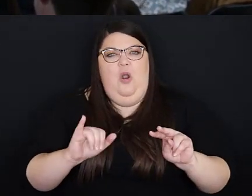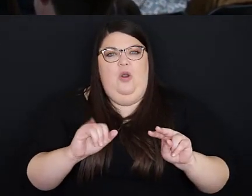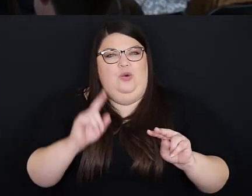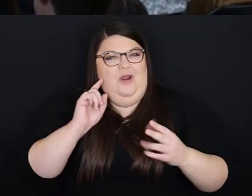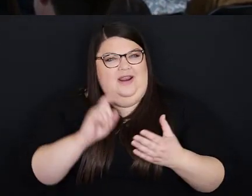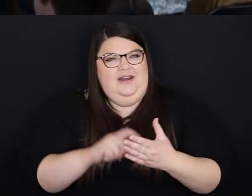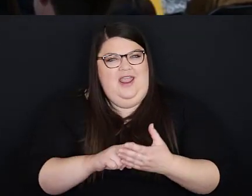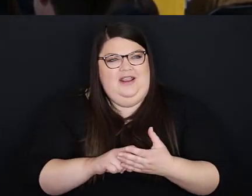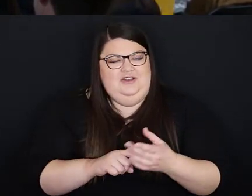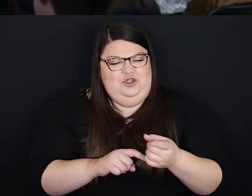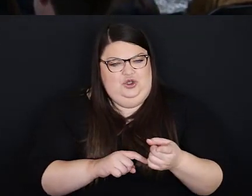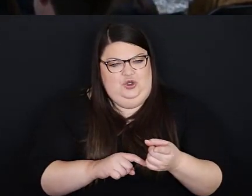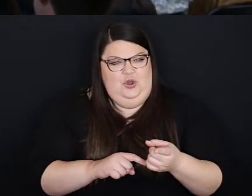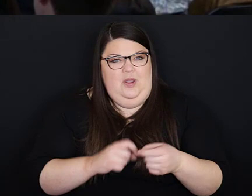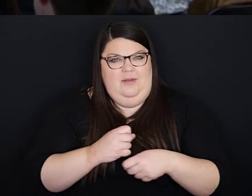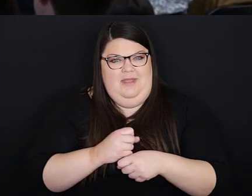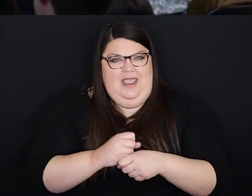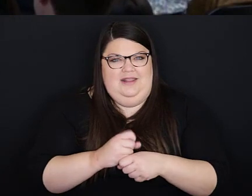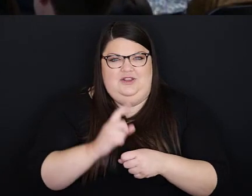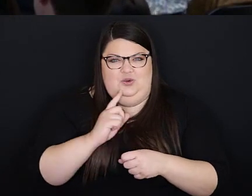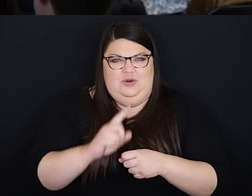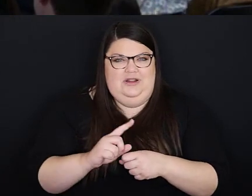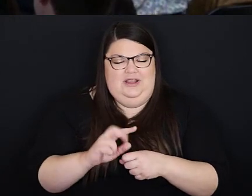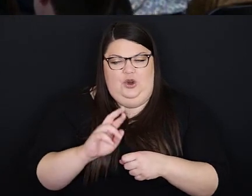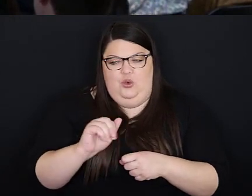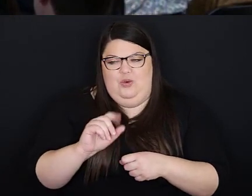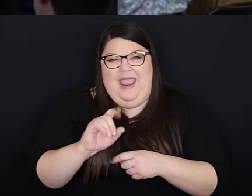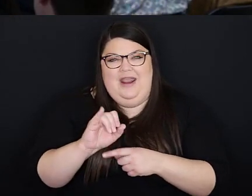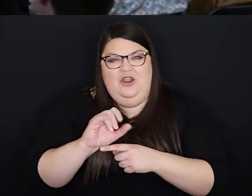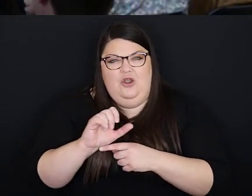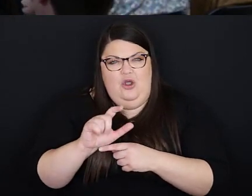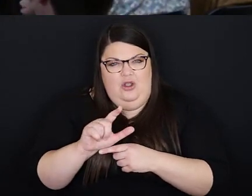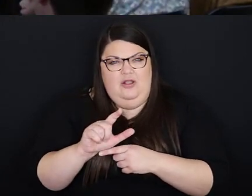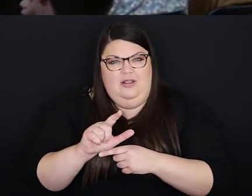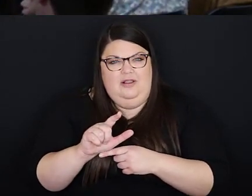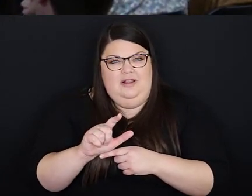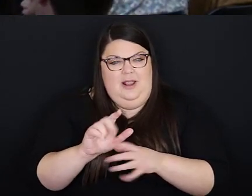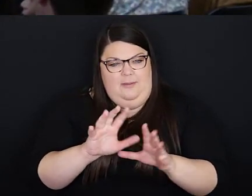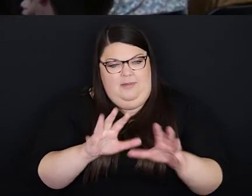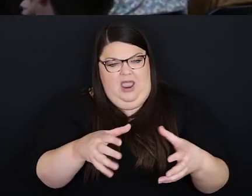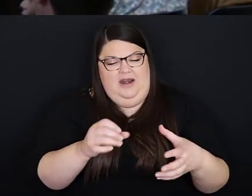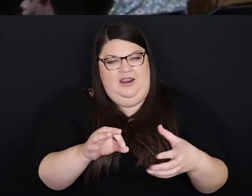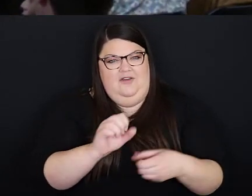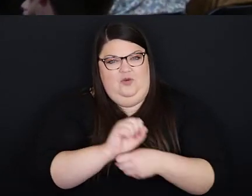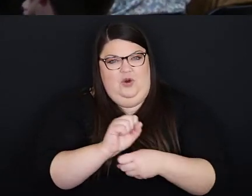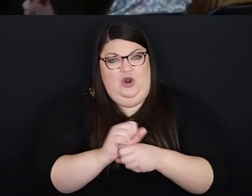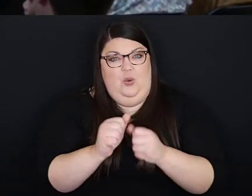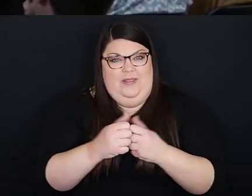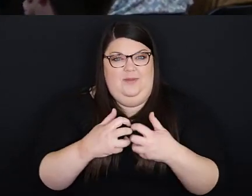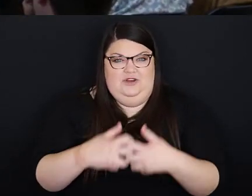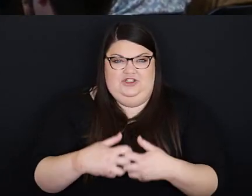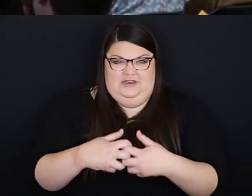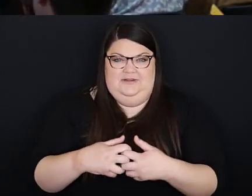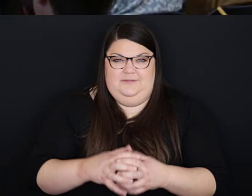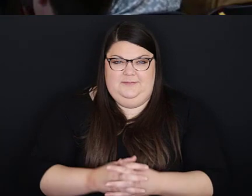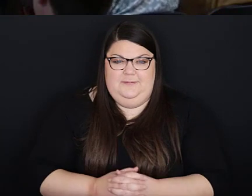made this profoundly radical body of work with a machine. Uh-huh. So,